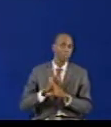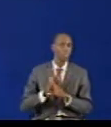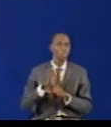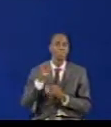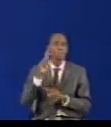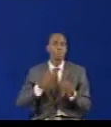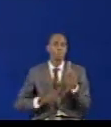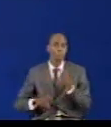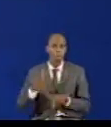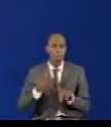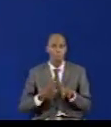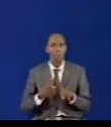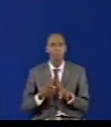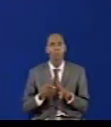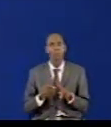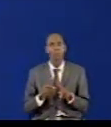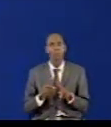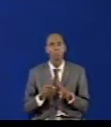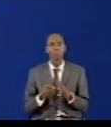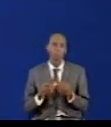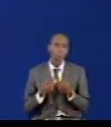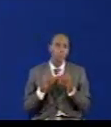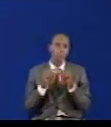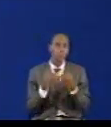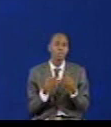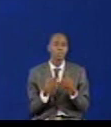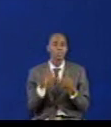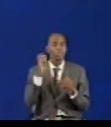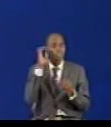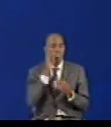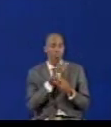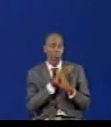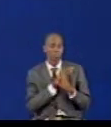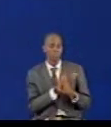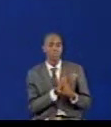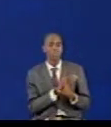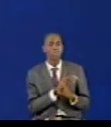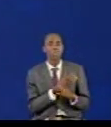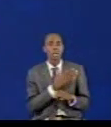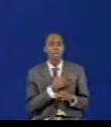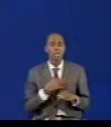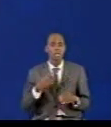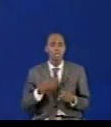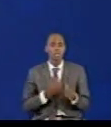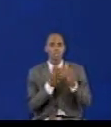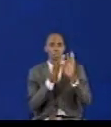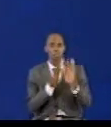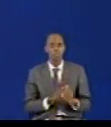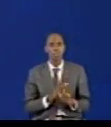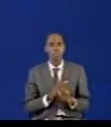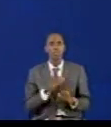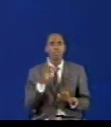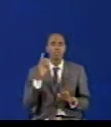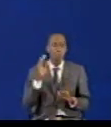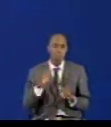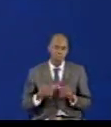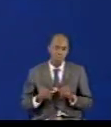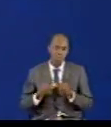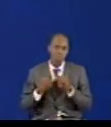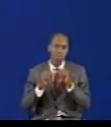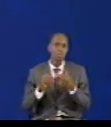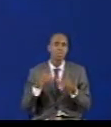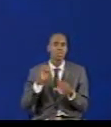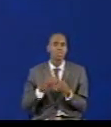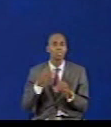people persisted. They resisted, and the apostles and the preachers, they persisted in the